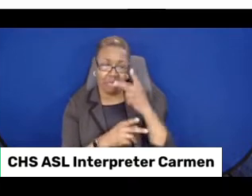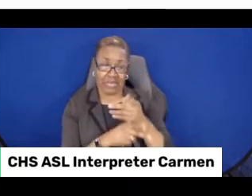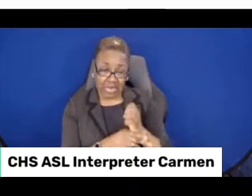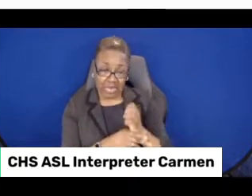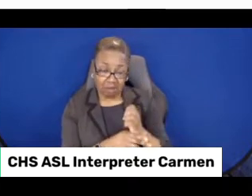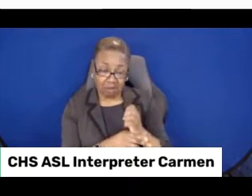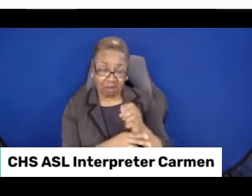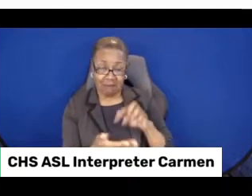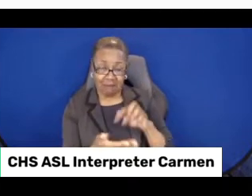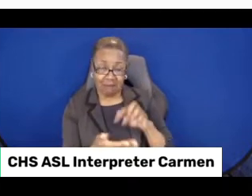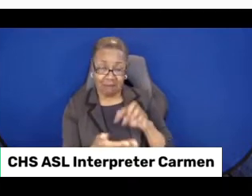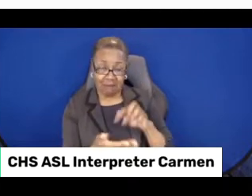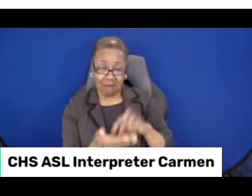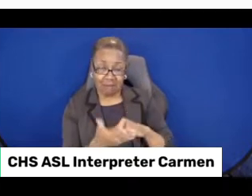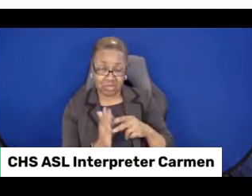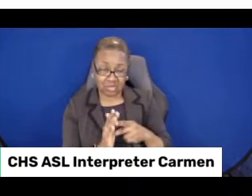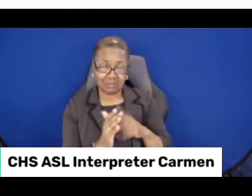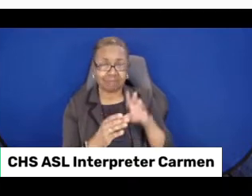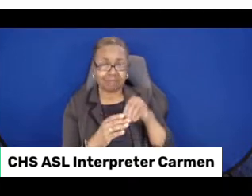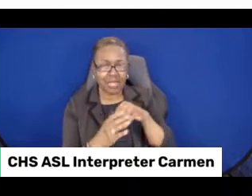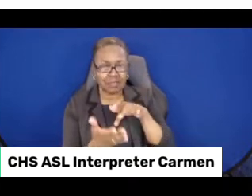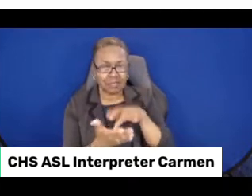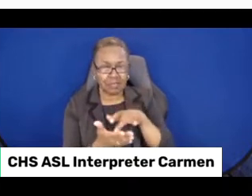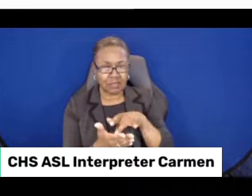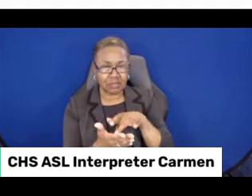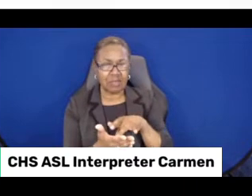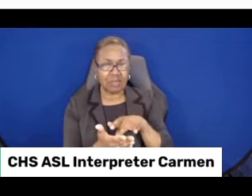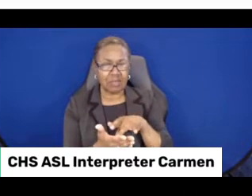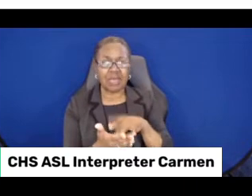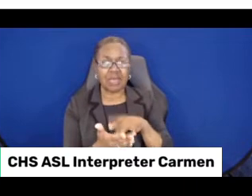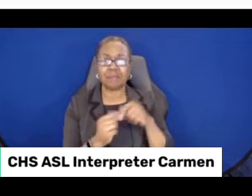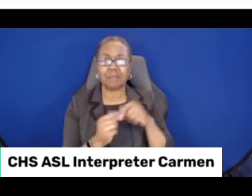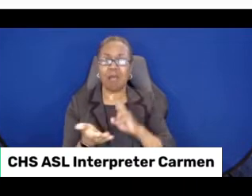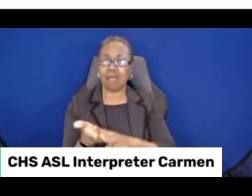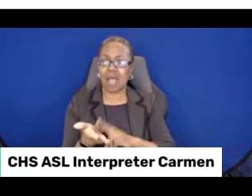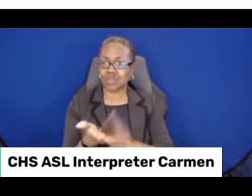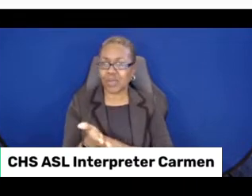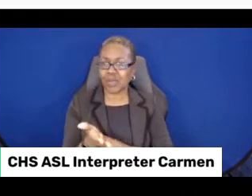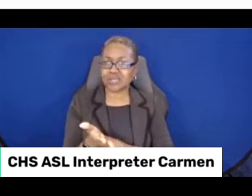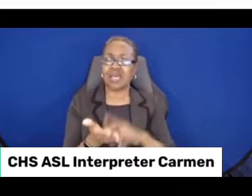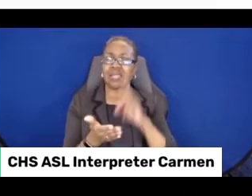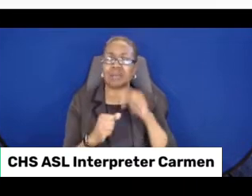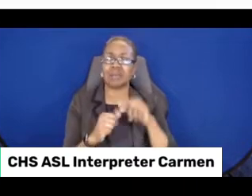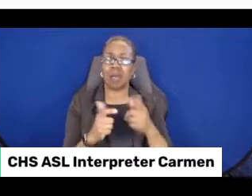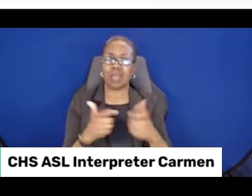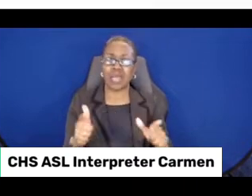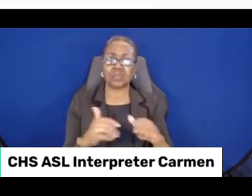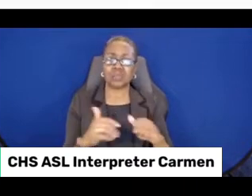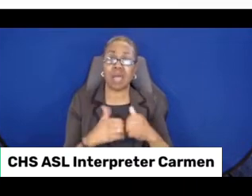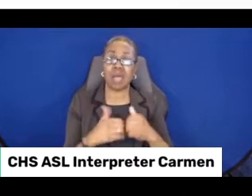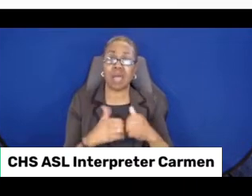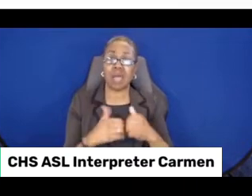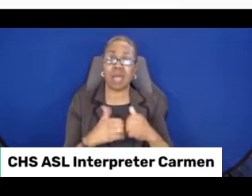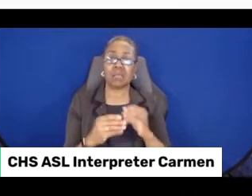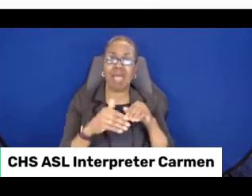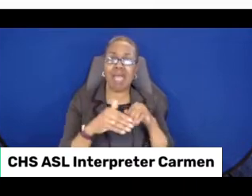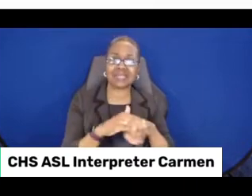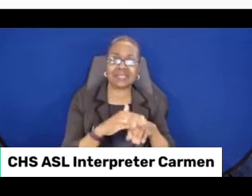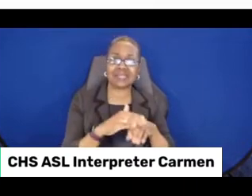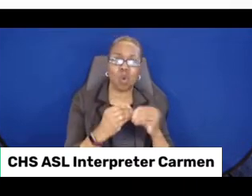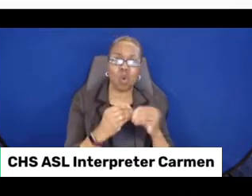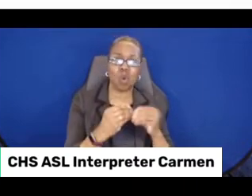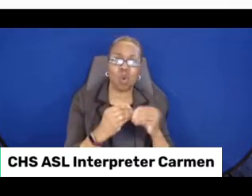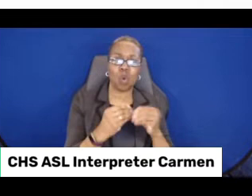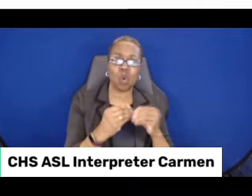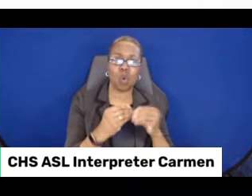then lots of stuff around contracts and thinking about language and how do we make it more accessible or easier to understand what's